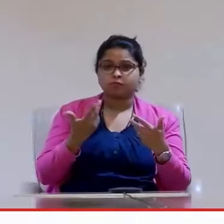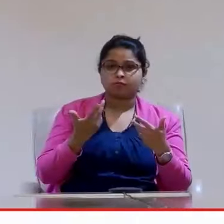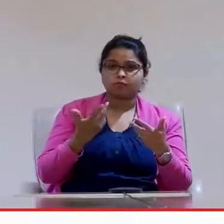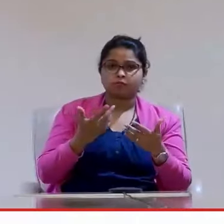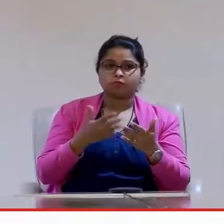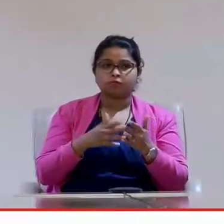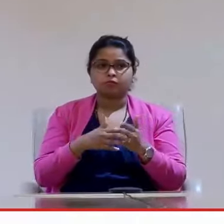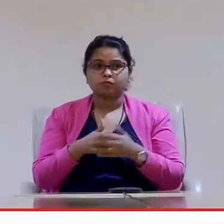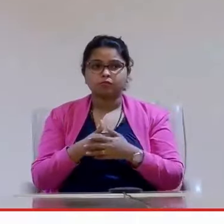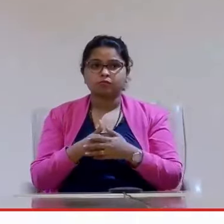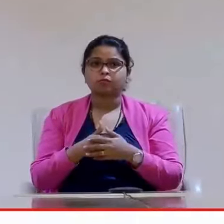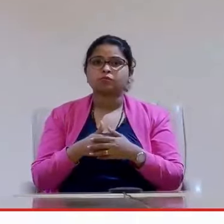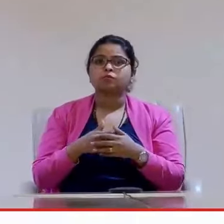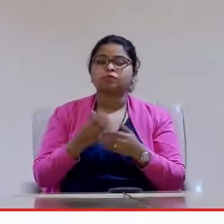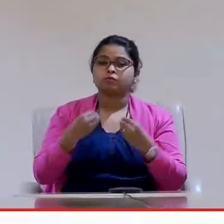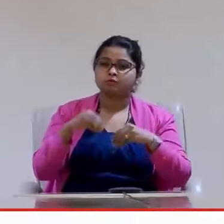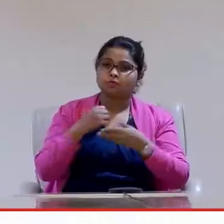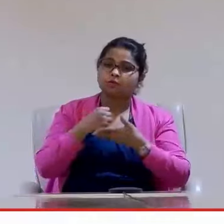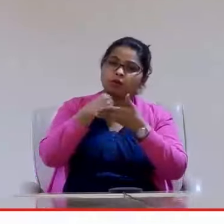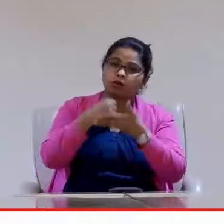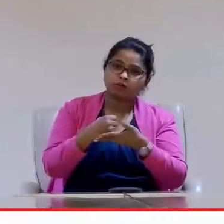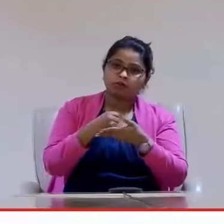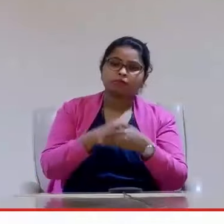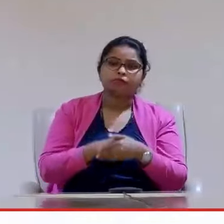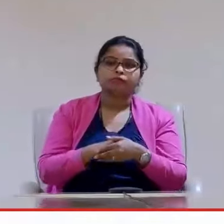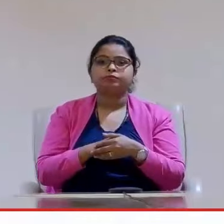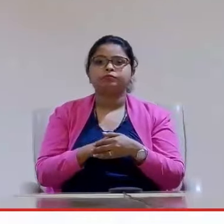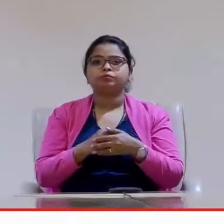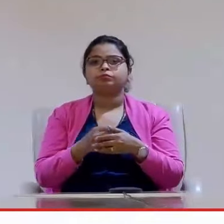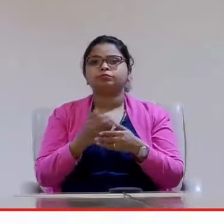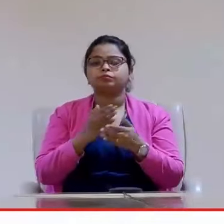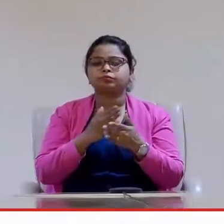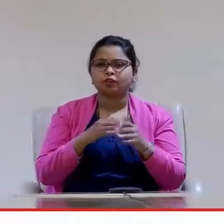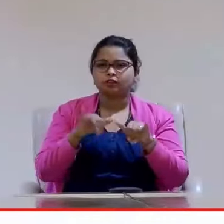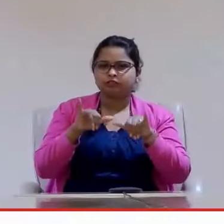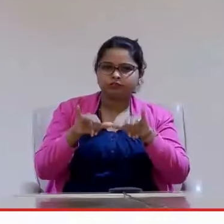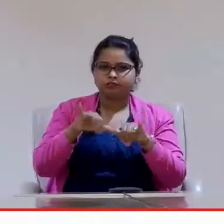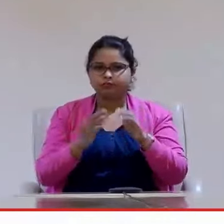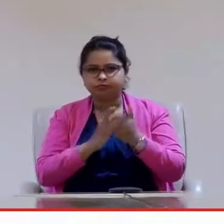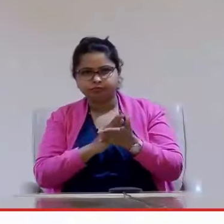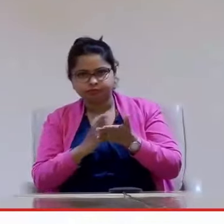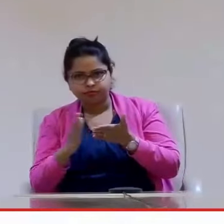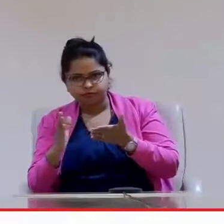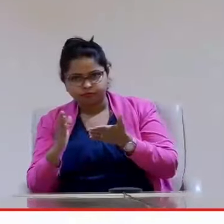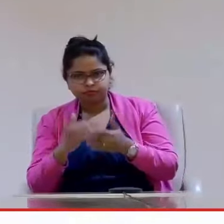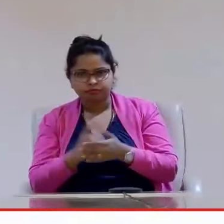sensitized, then you can't help it. So better to avoid that situation. Keep on doing the good